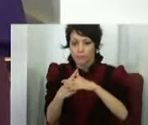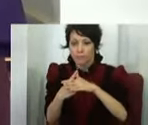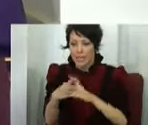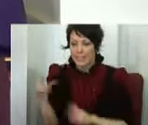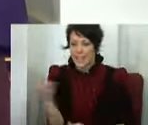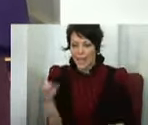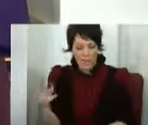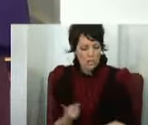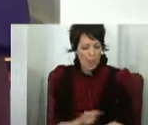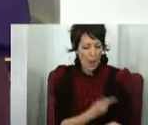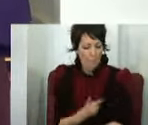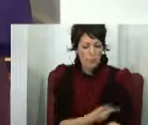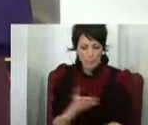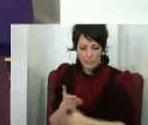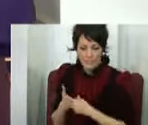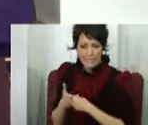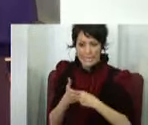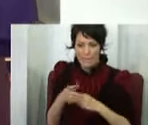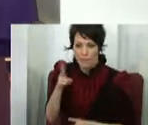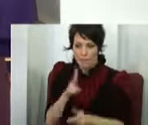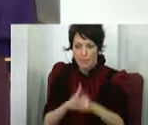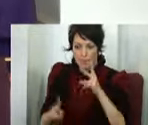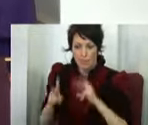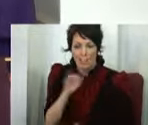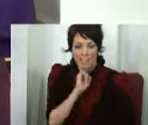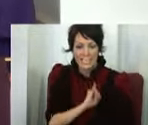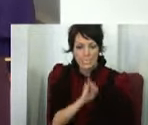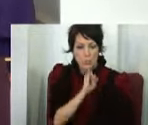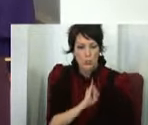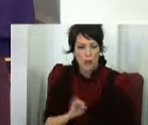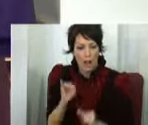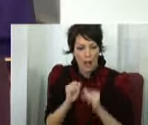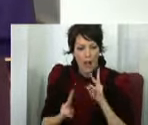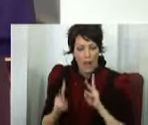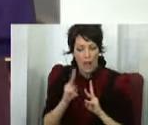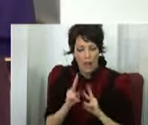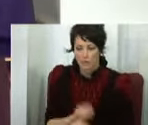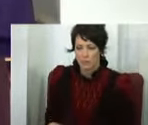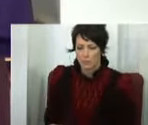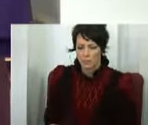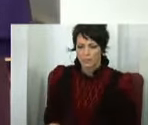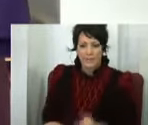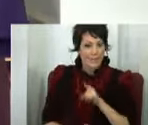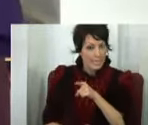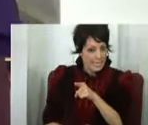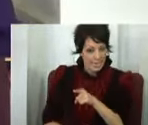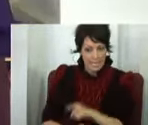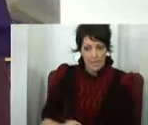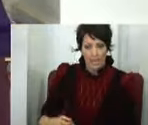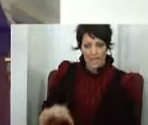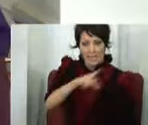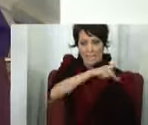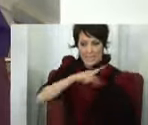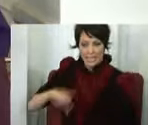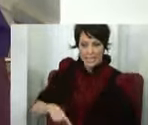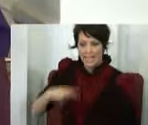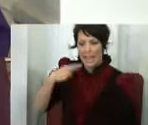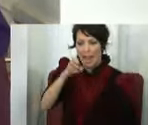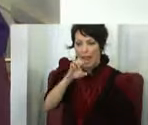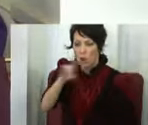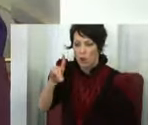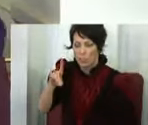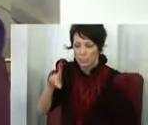a shepherd of my people Israel.'" Herod secretly called in the Magi and asked them